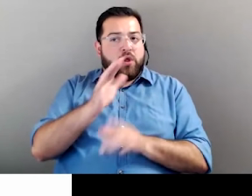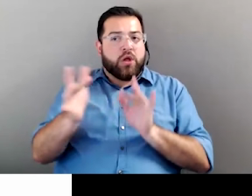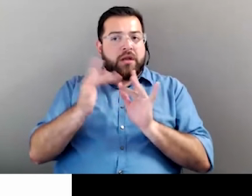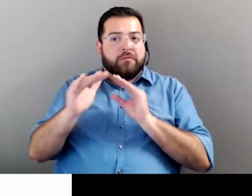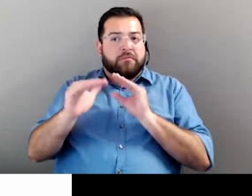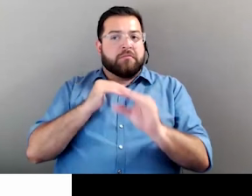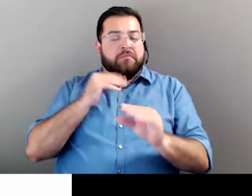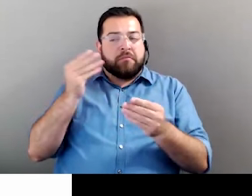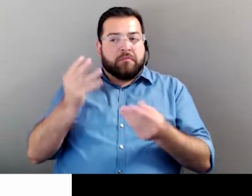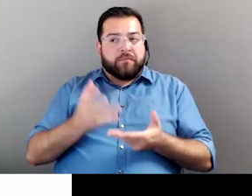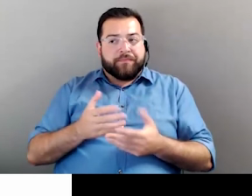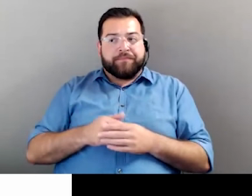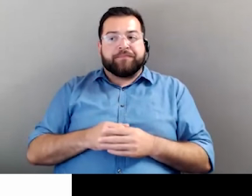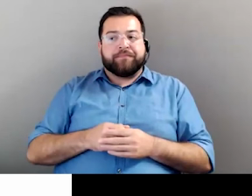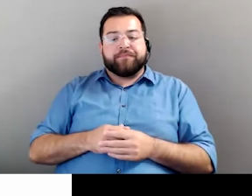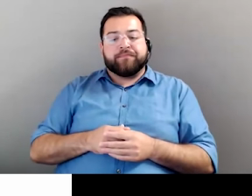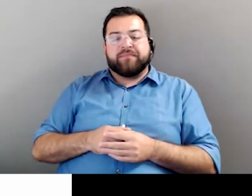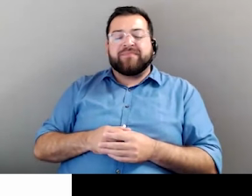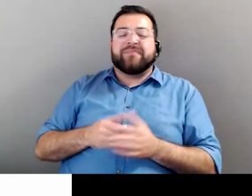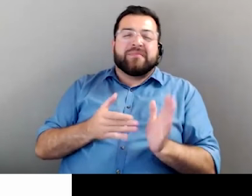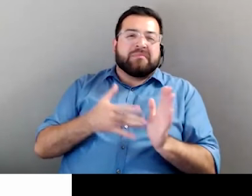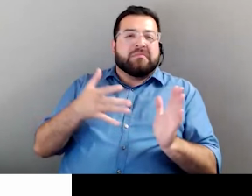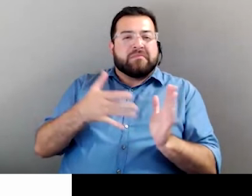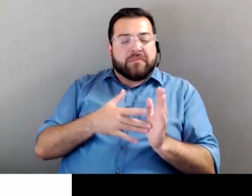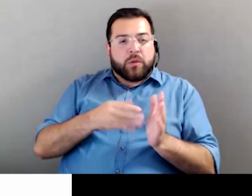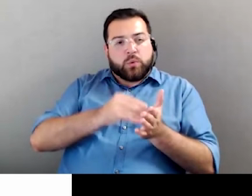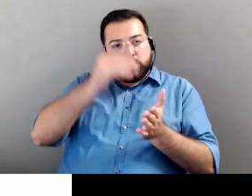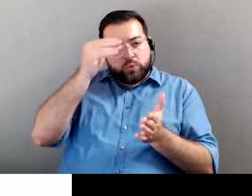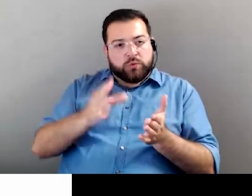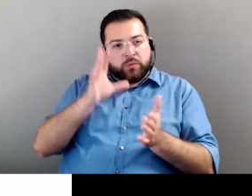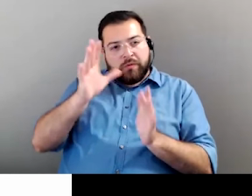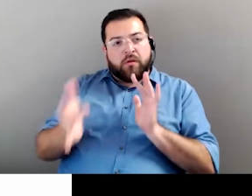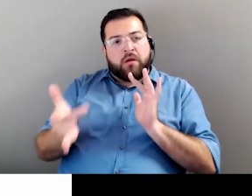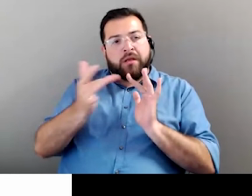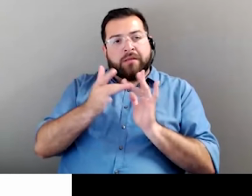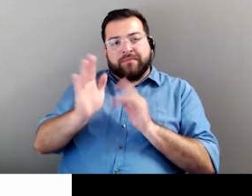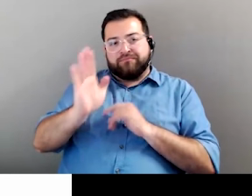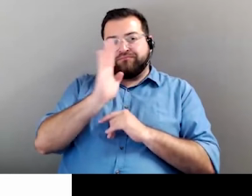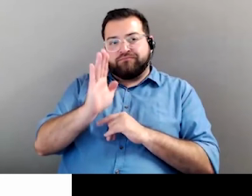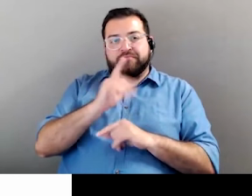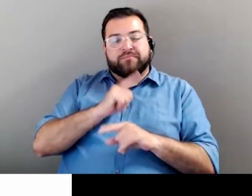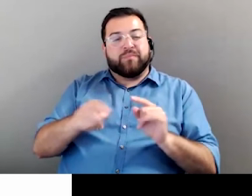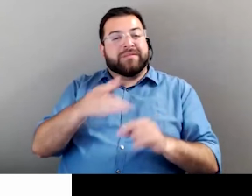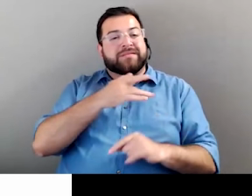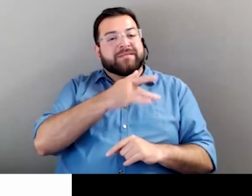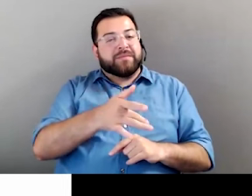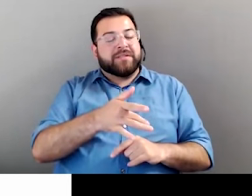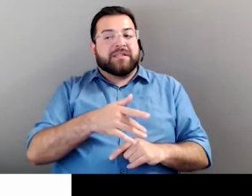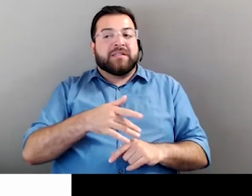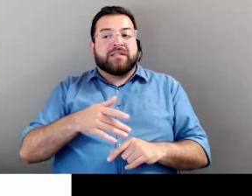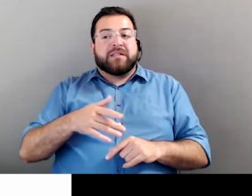Students don't actually, there'll be a handful of students who contact me directly, but usually they're telling a counselor or they're telling a faculty